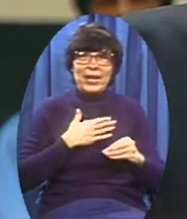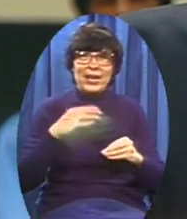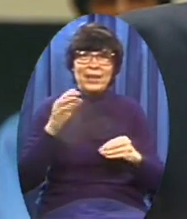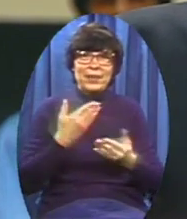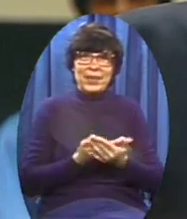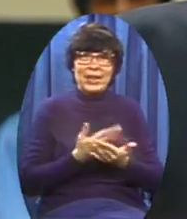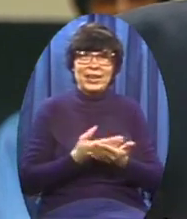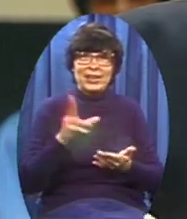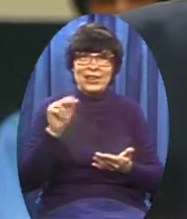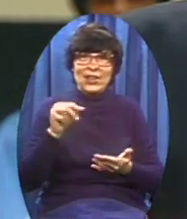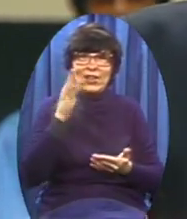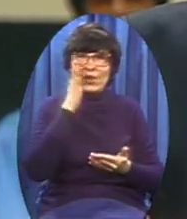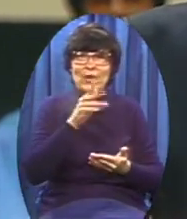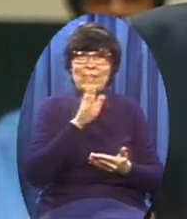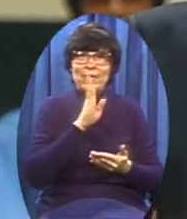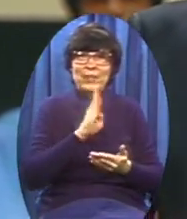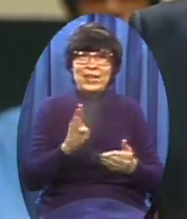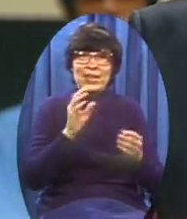Amen.